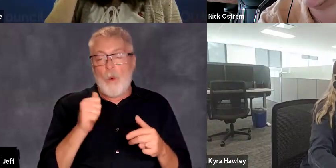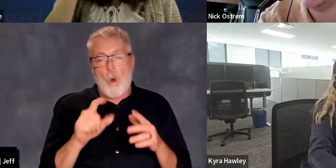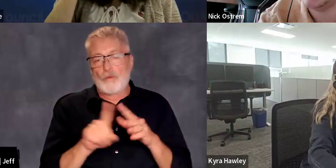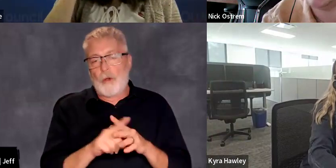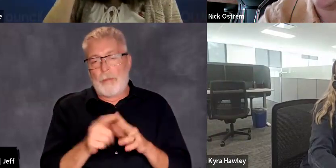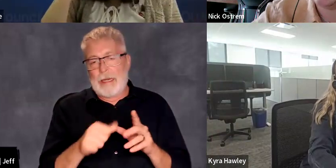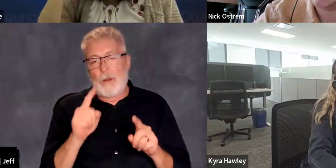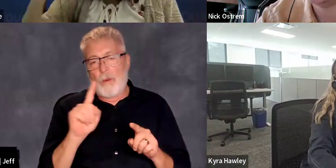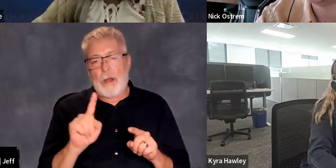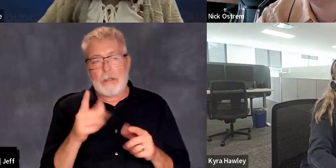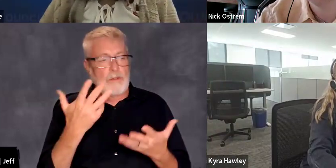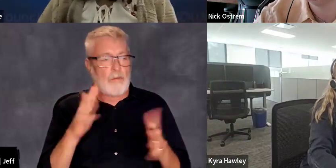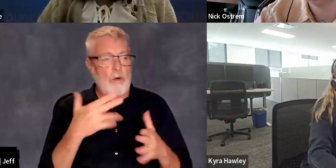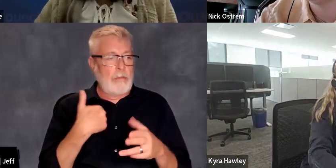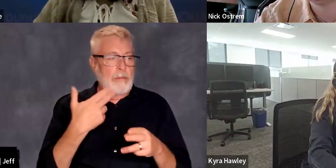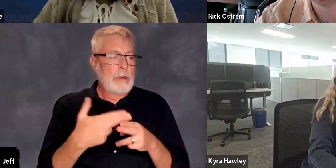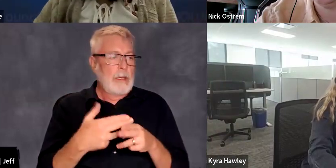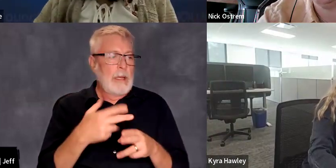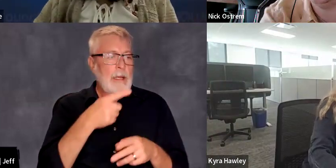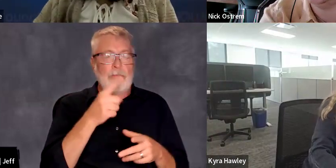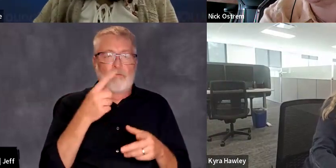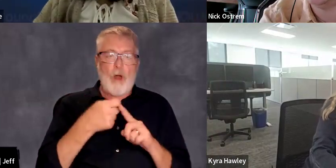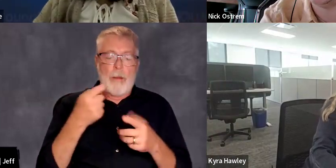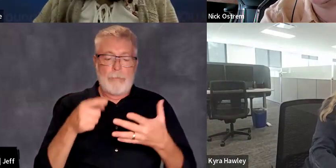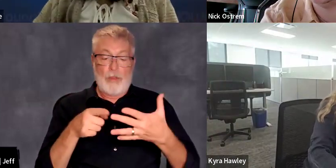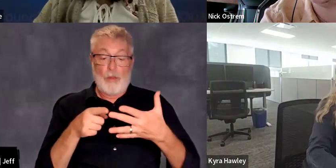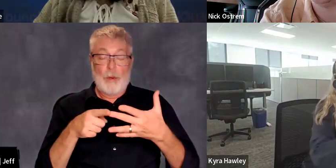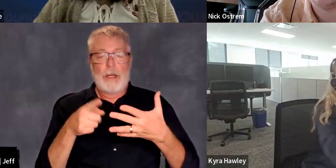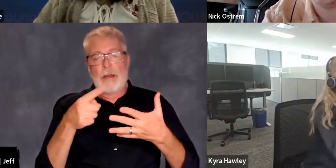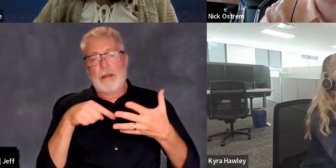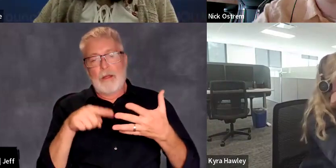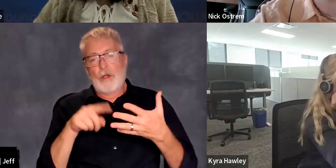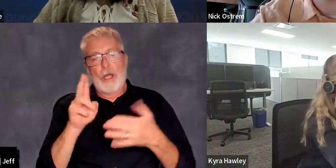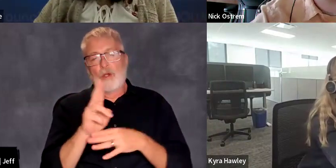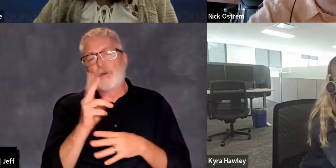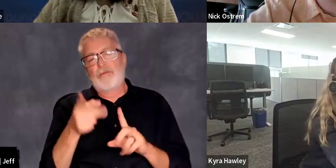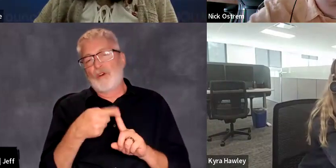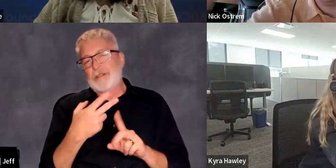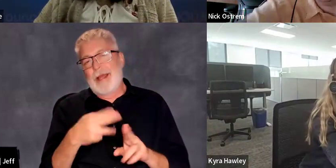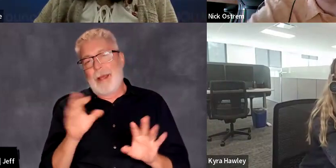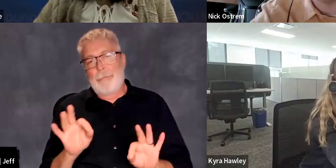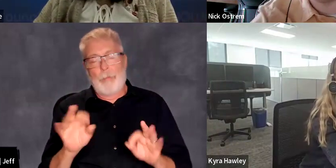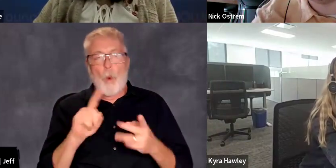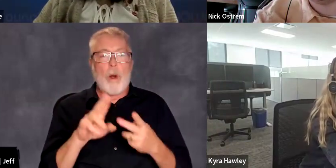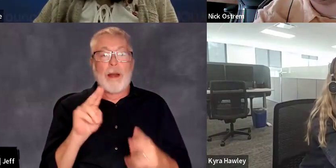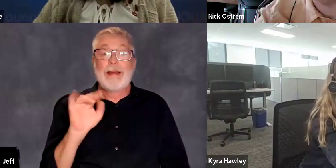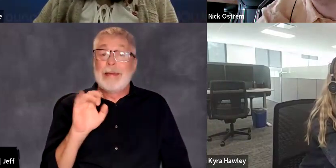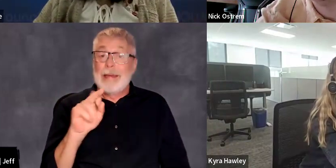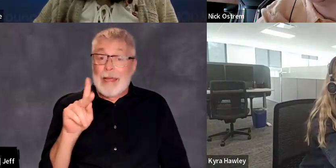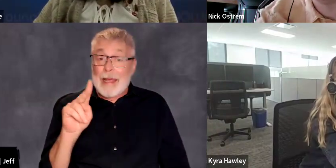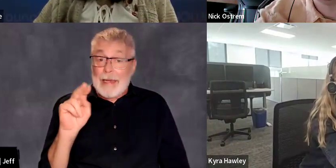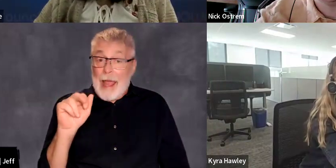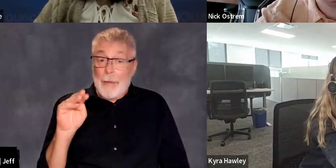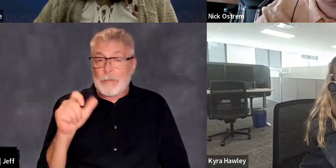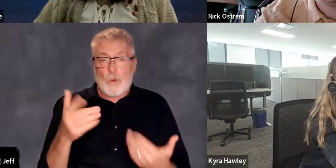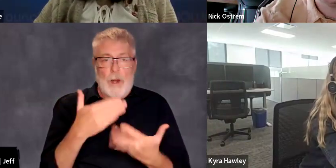So since you already have the names in step 3, it's much easier to just put first names, nicknames. You can put whatever you want in there